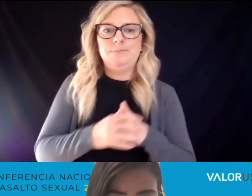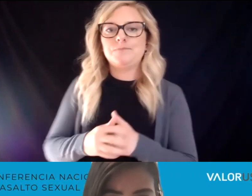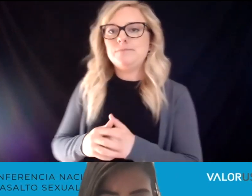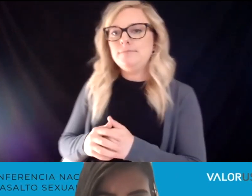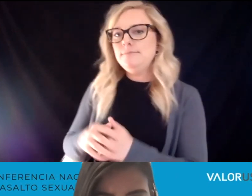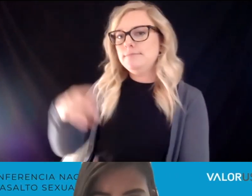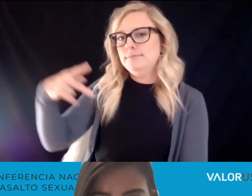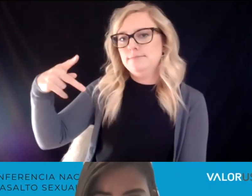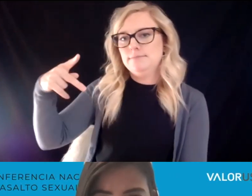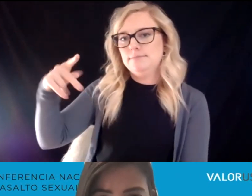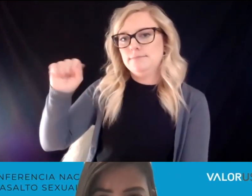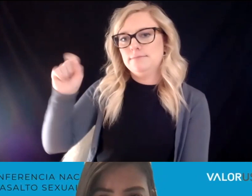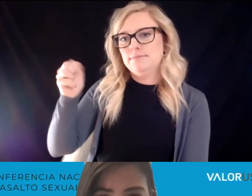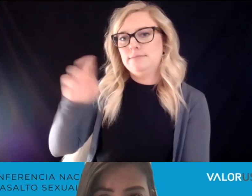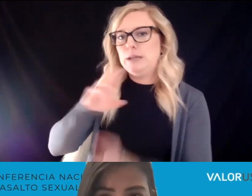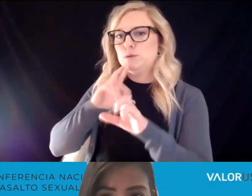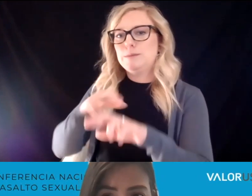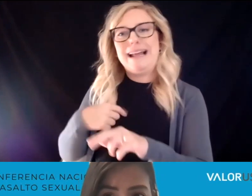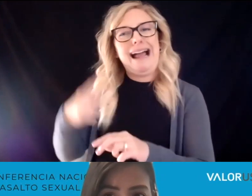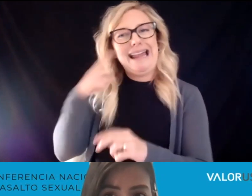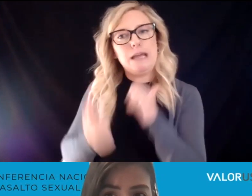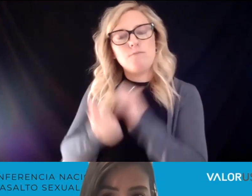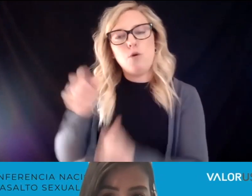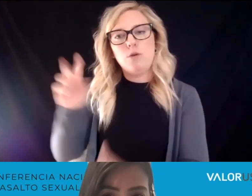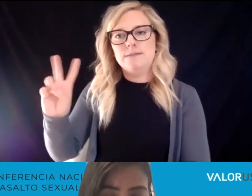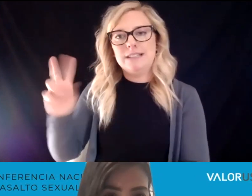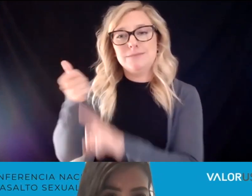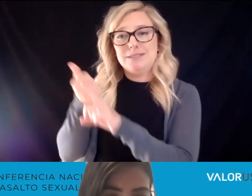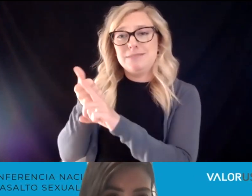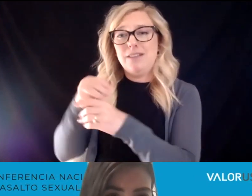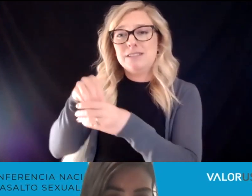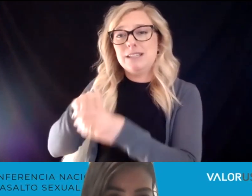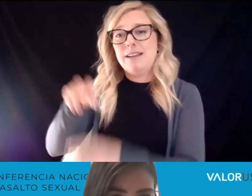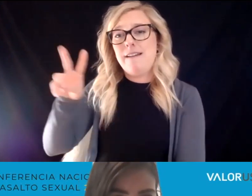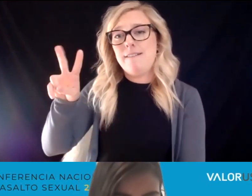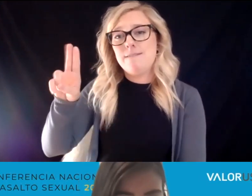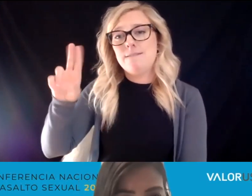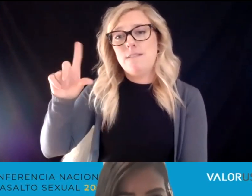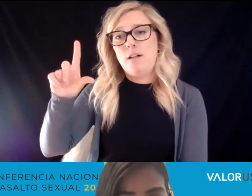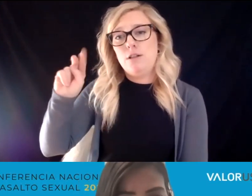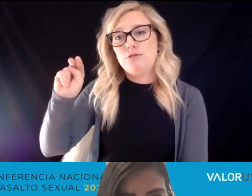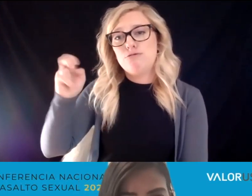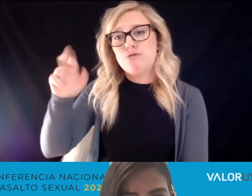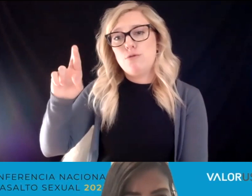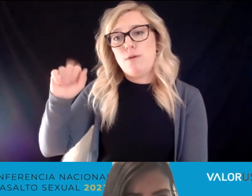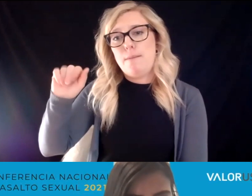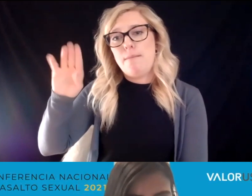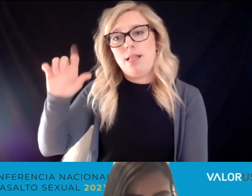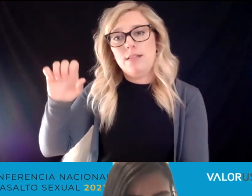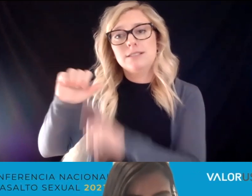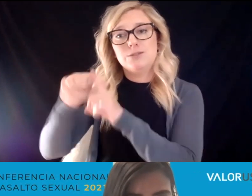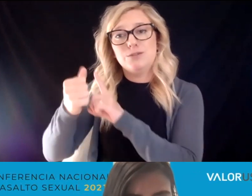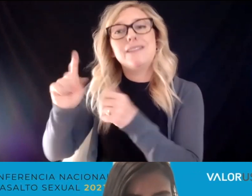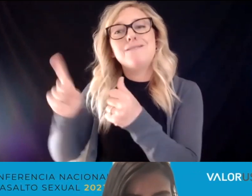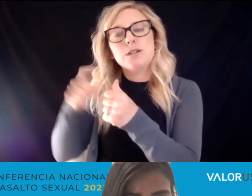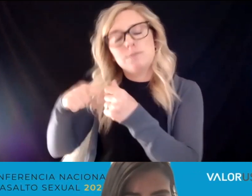Well, I would say to that, that most victims are in a vulnerable situation, and they need to first process the negative